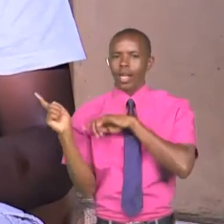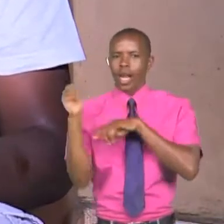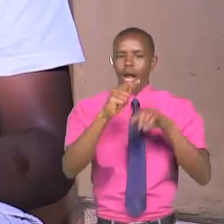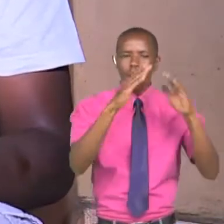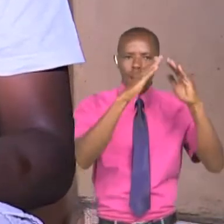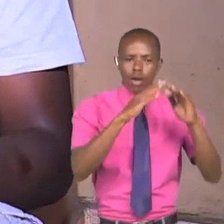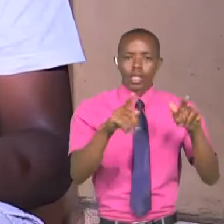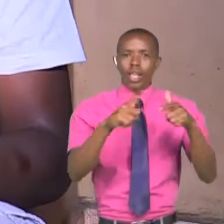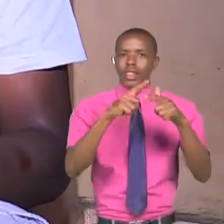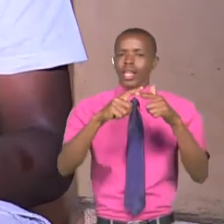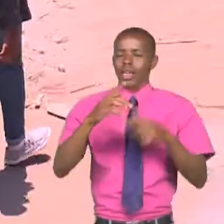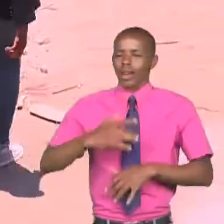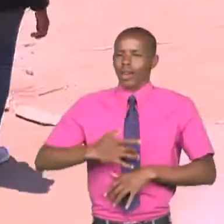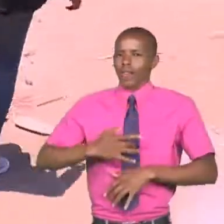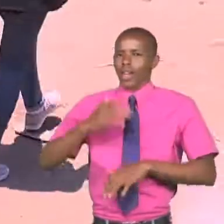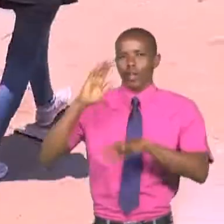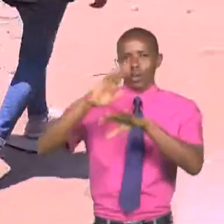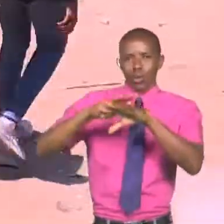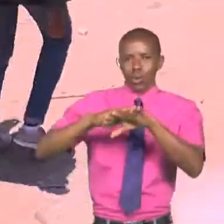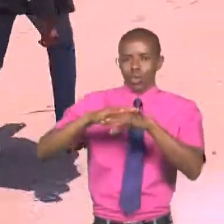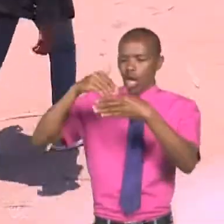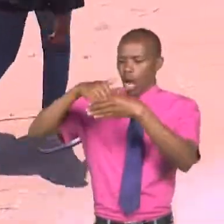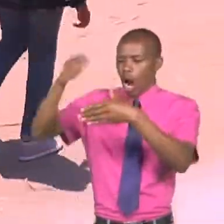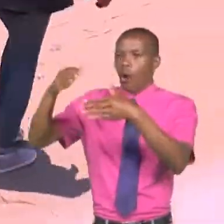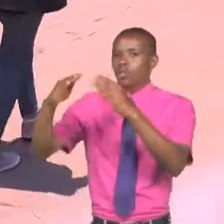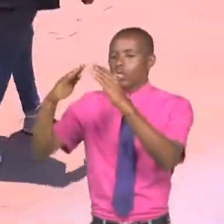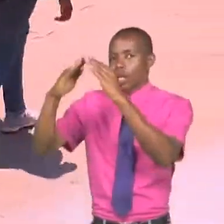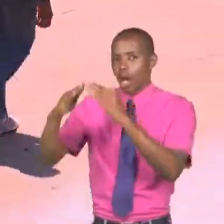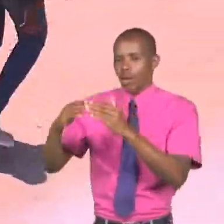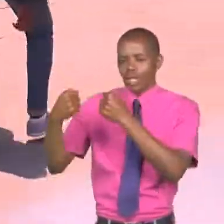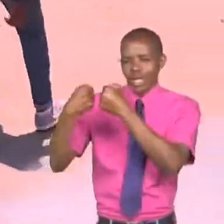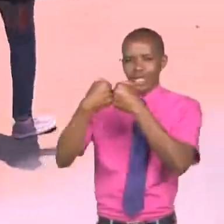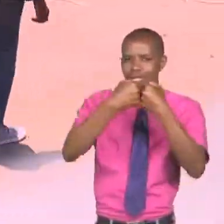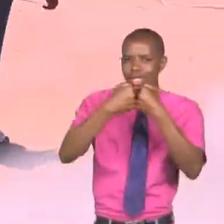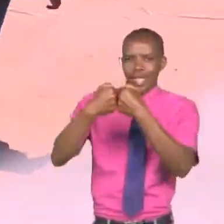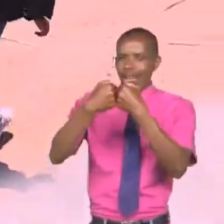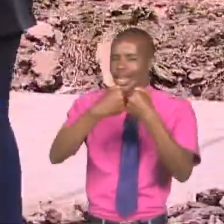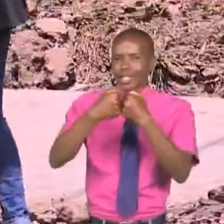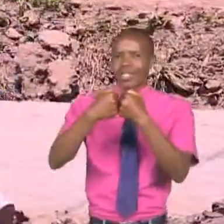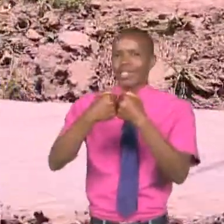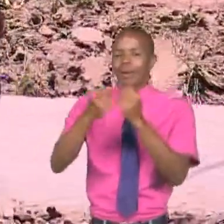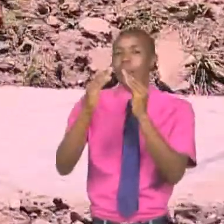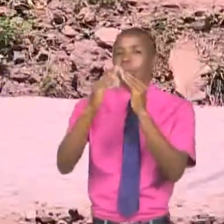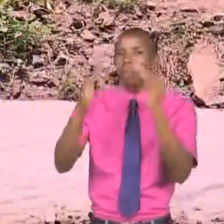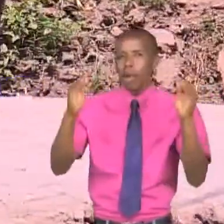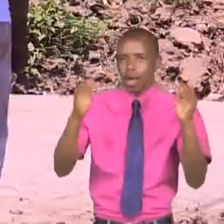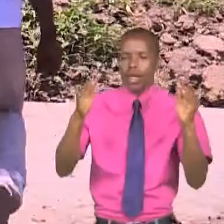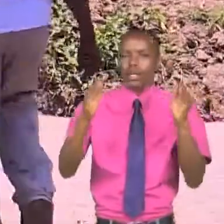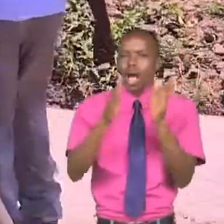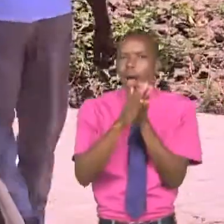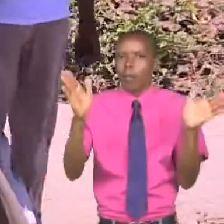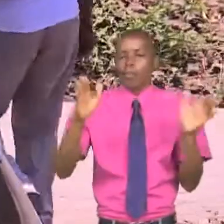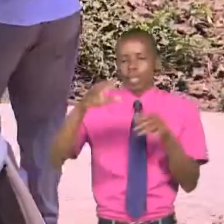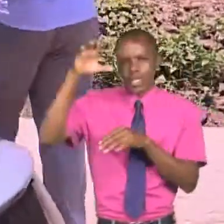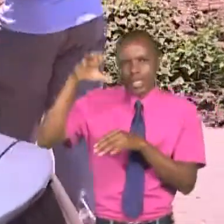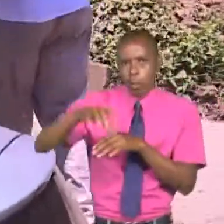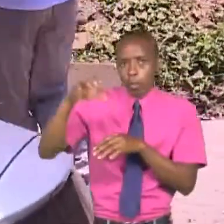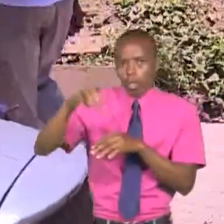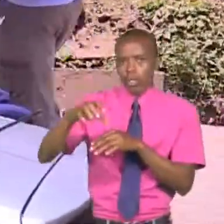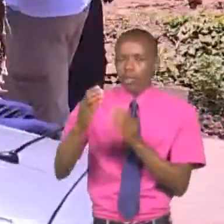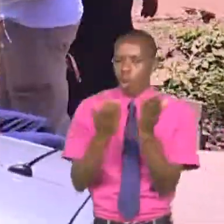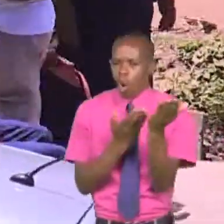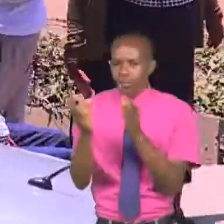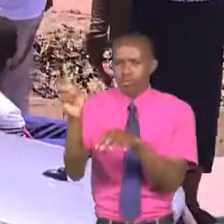feel okay. Outside his home, the challenges are magnified. Using public transport, seeking services